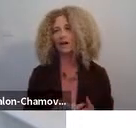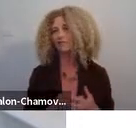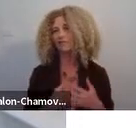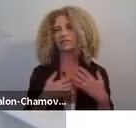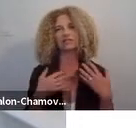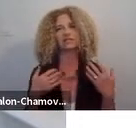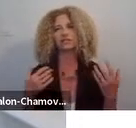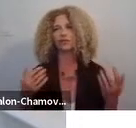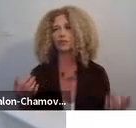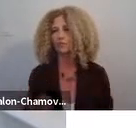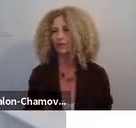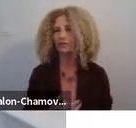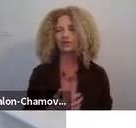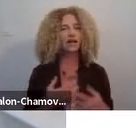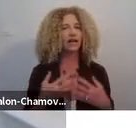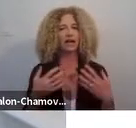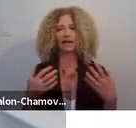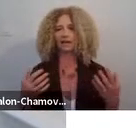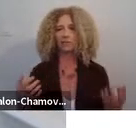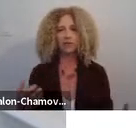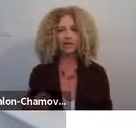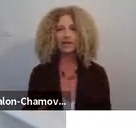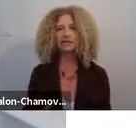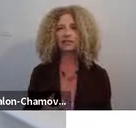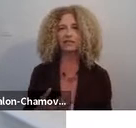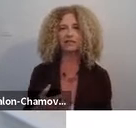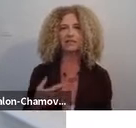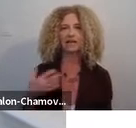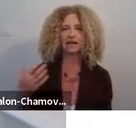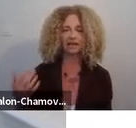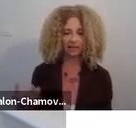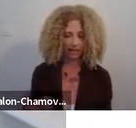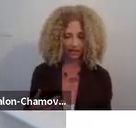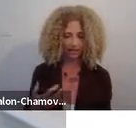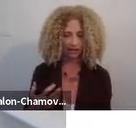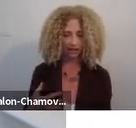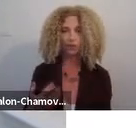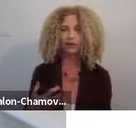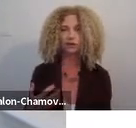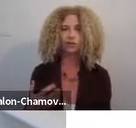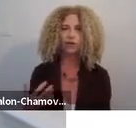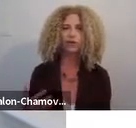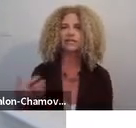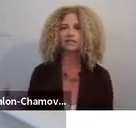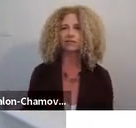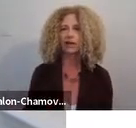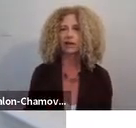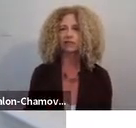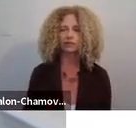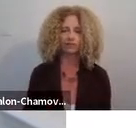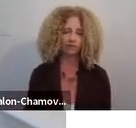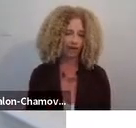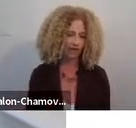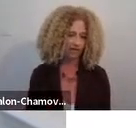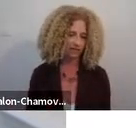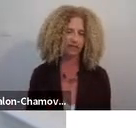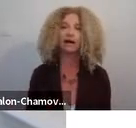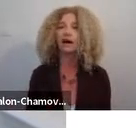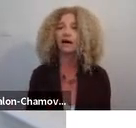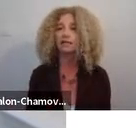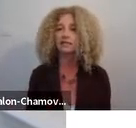news conferences and news briefs and many other things that where authorities are trying to